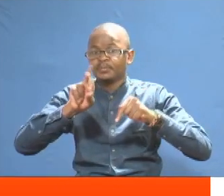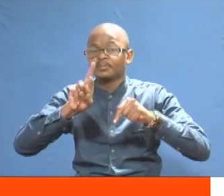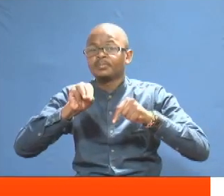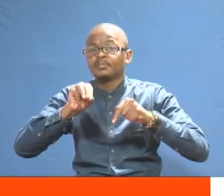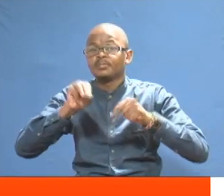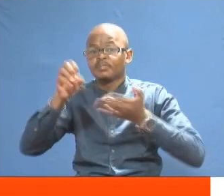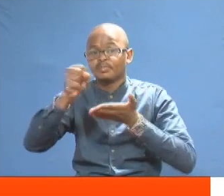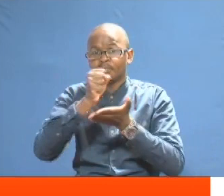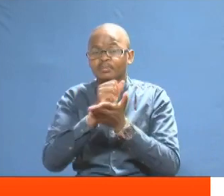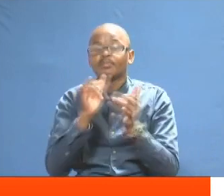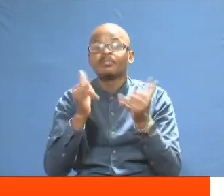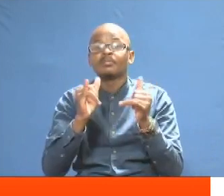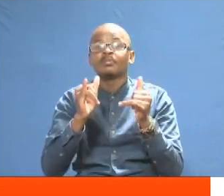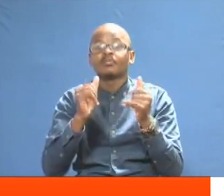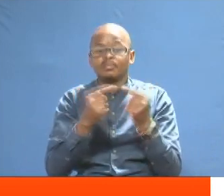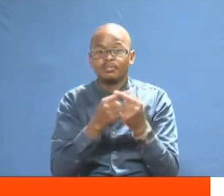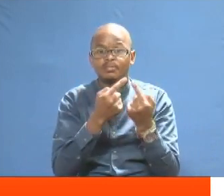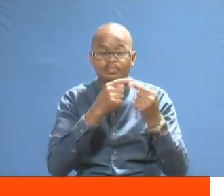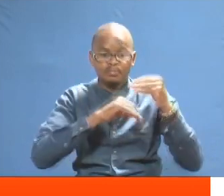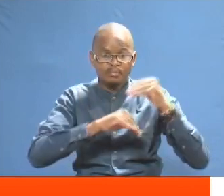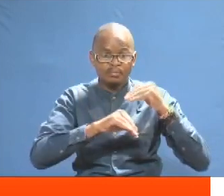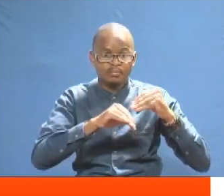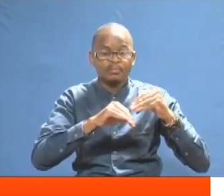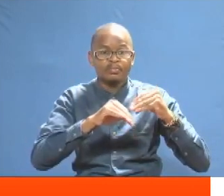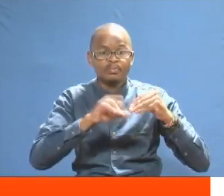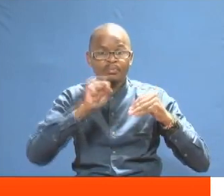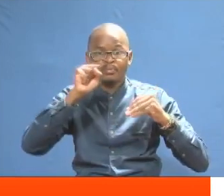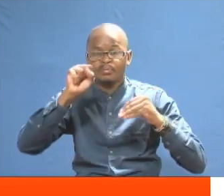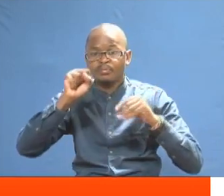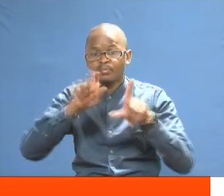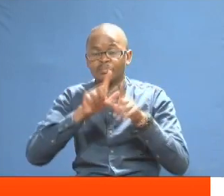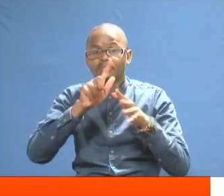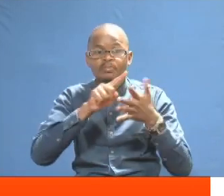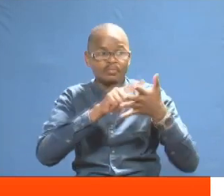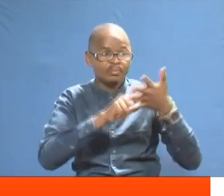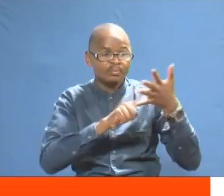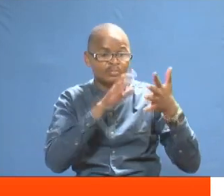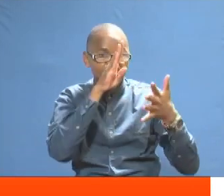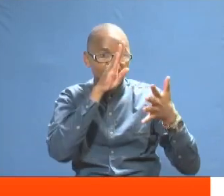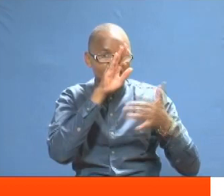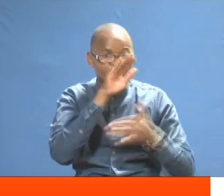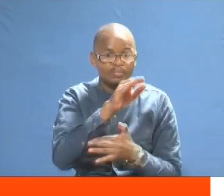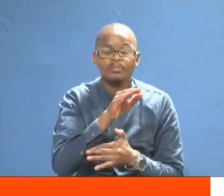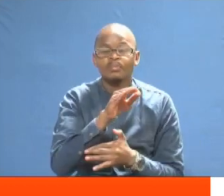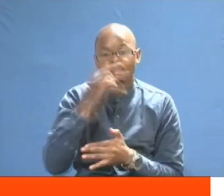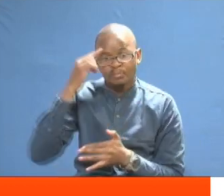in office. Yet, we are violating the Elections Act, the Political Parties Act. And then what those people should be calling, should have been calling for the elections of